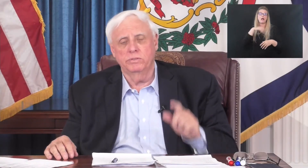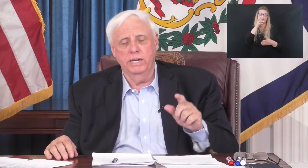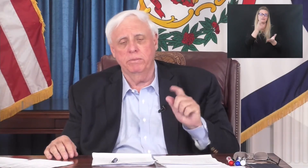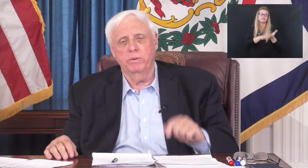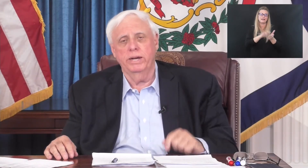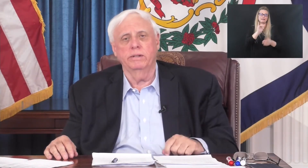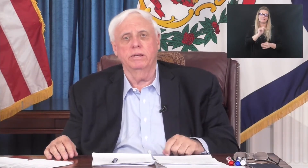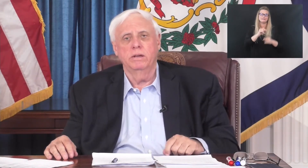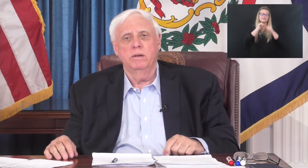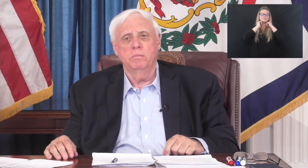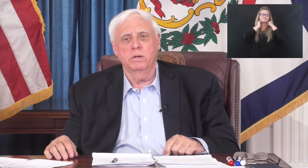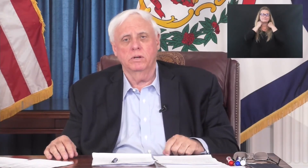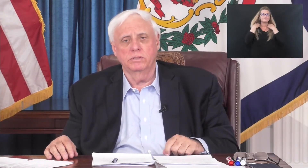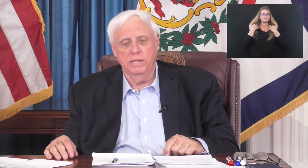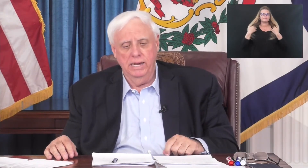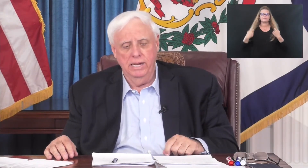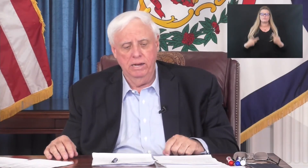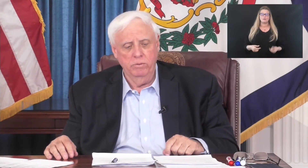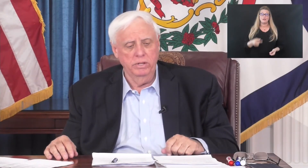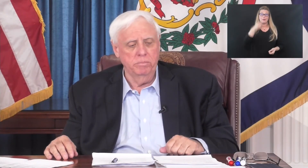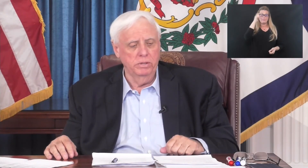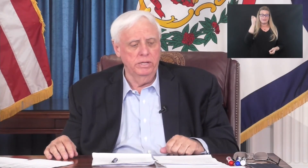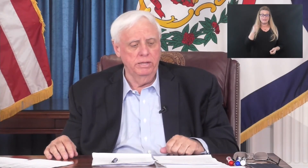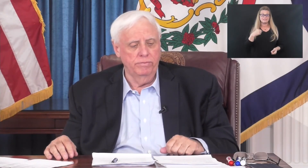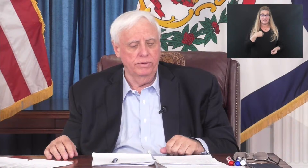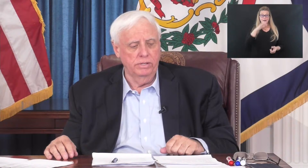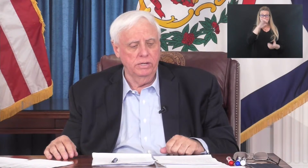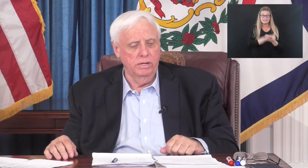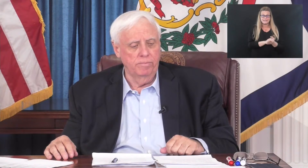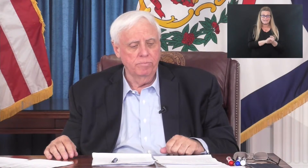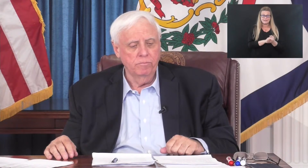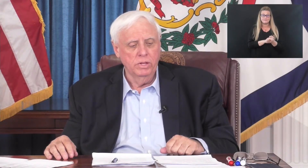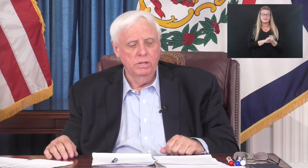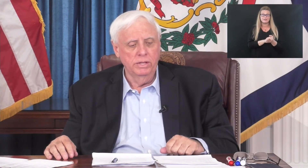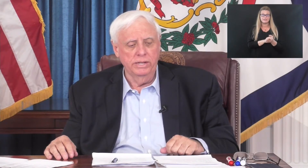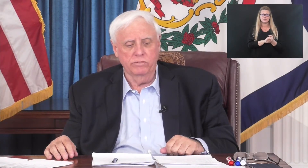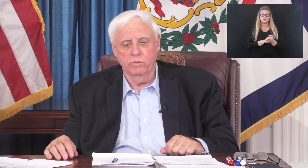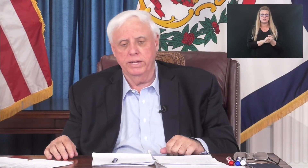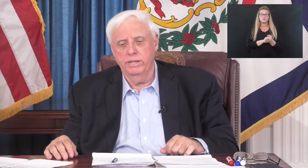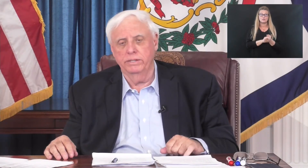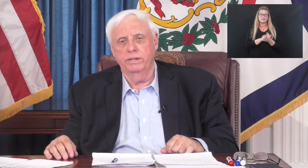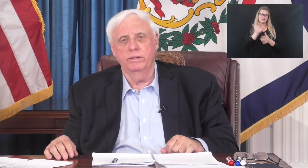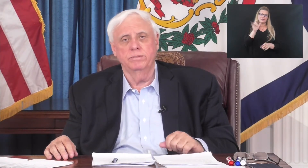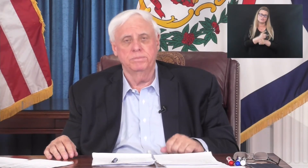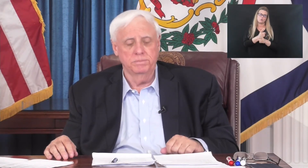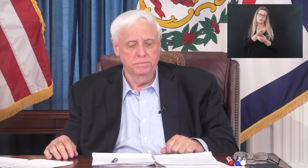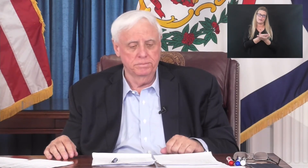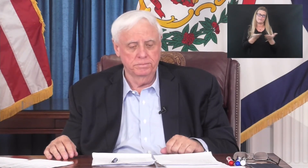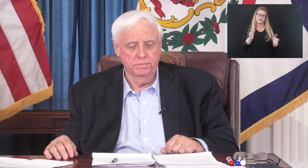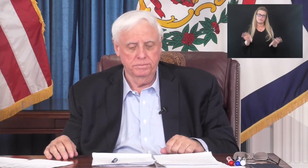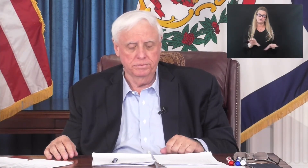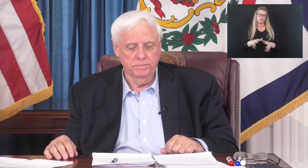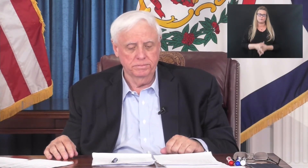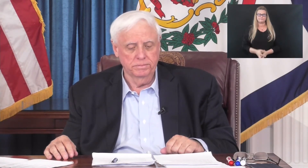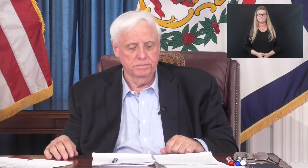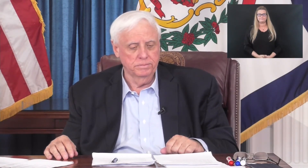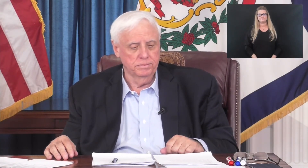And I'm going to sign it proudly, because I really believe that that's the right thing to do.